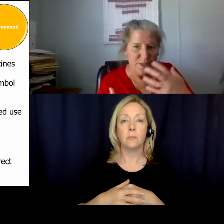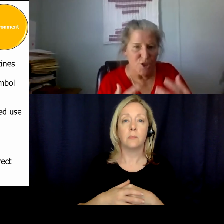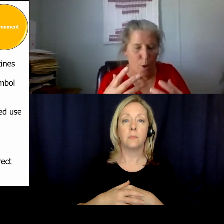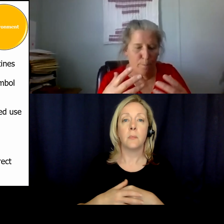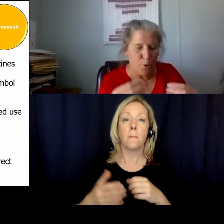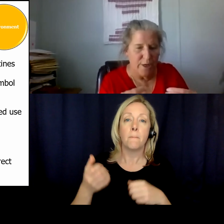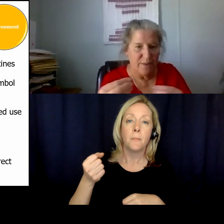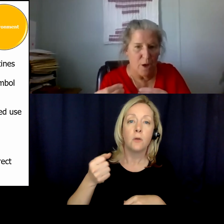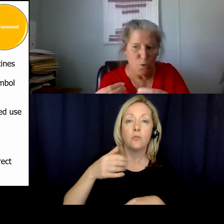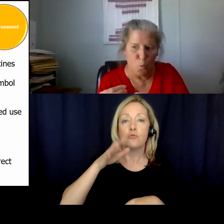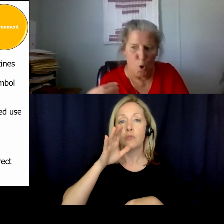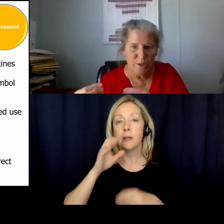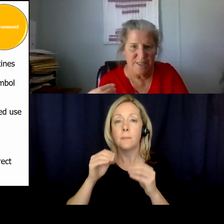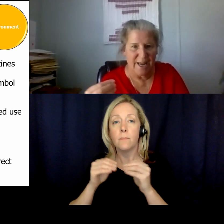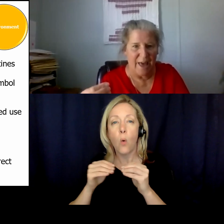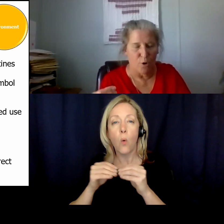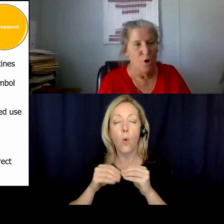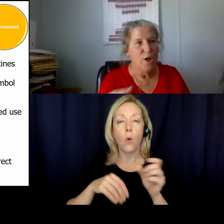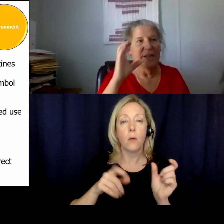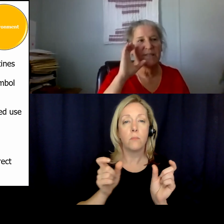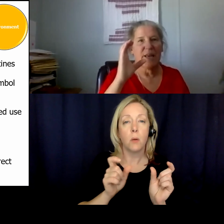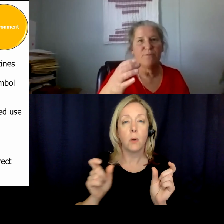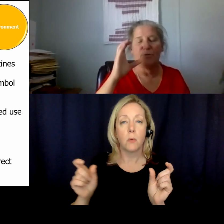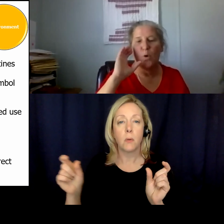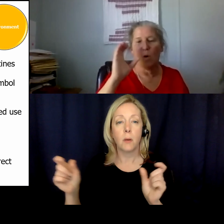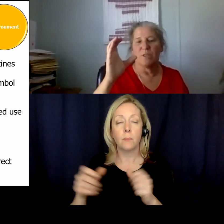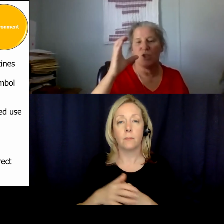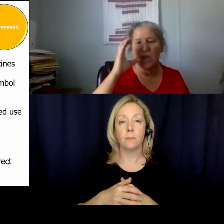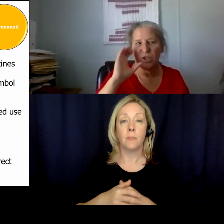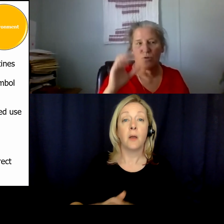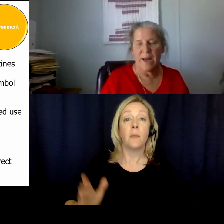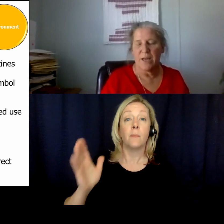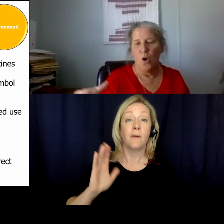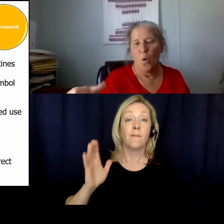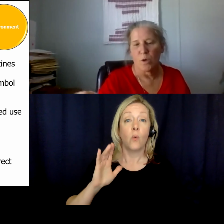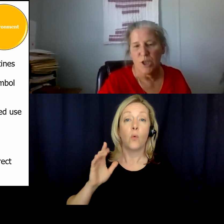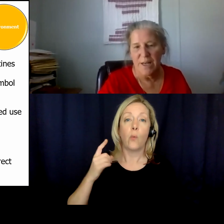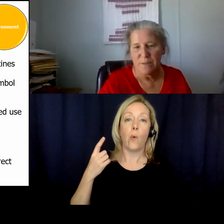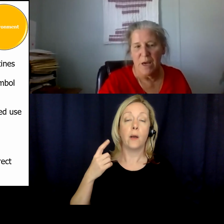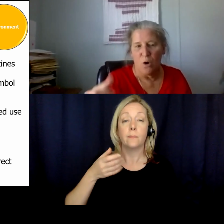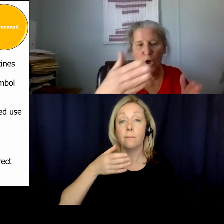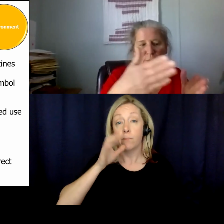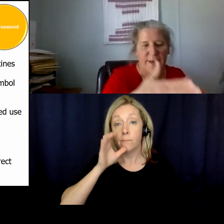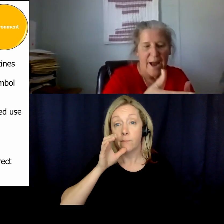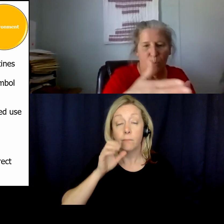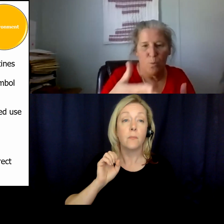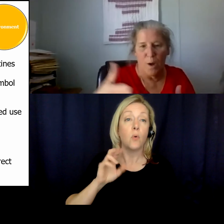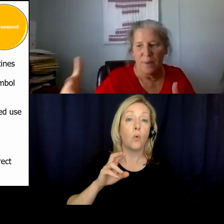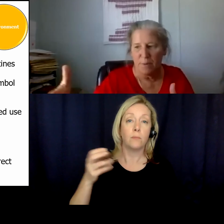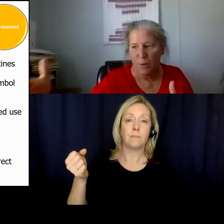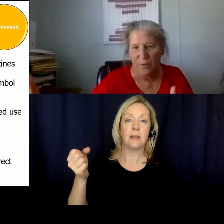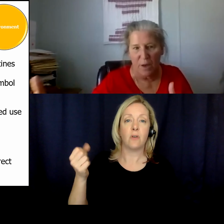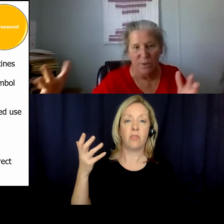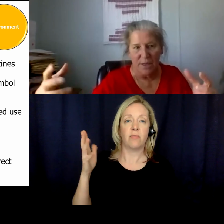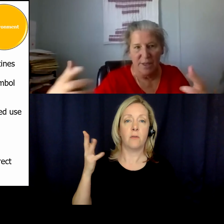them to start putting those words together. Instead of before it was just drink or just milk, now we want